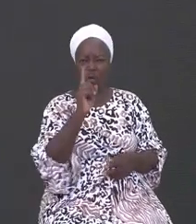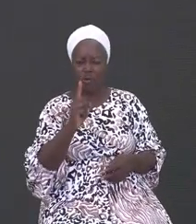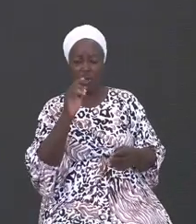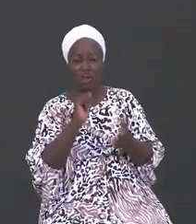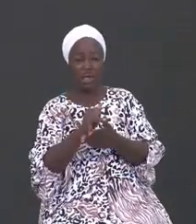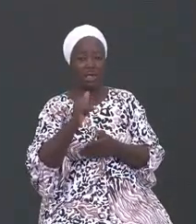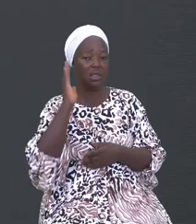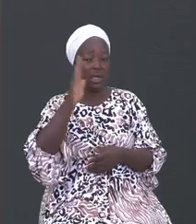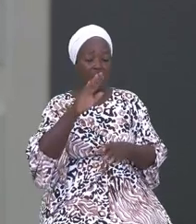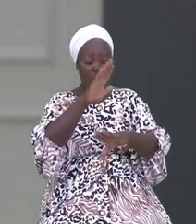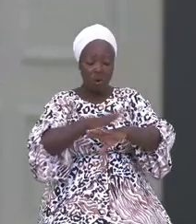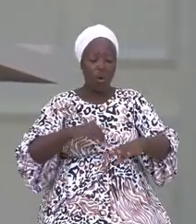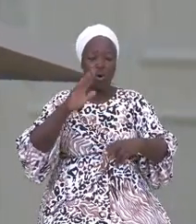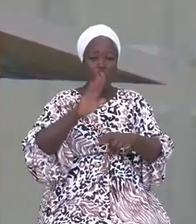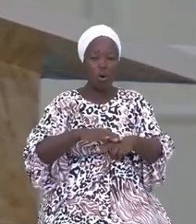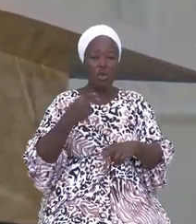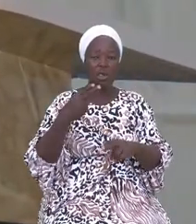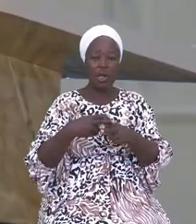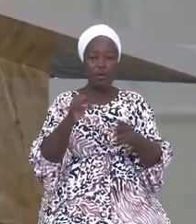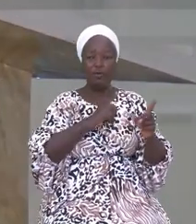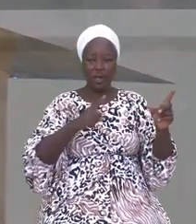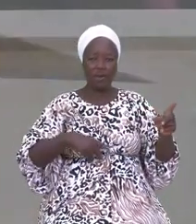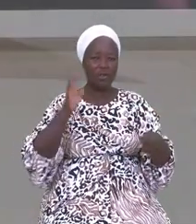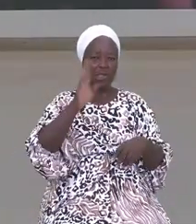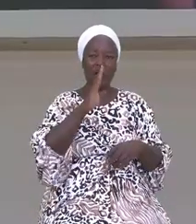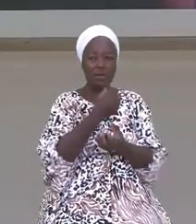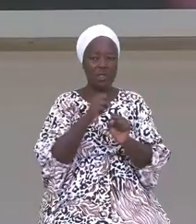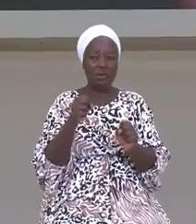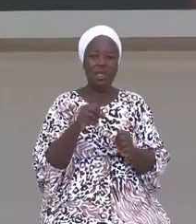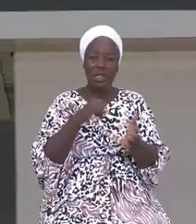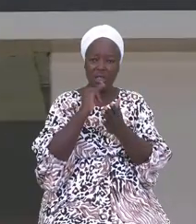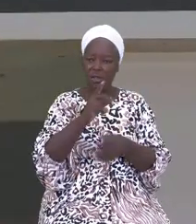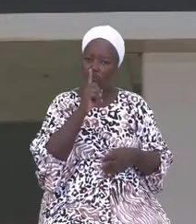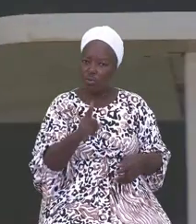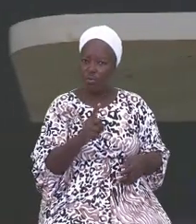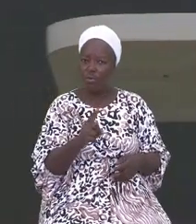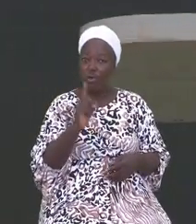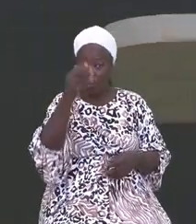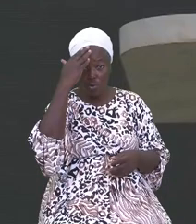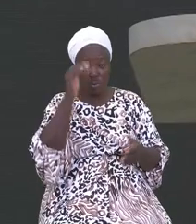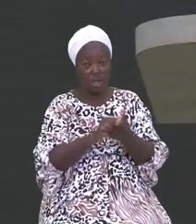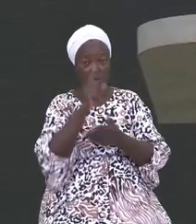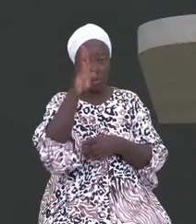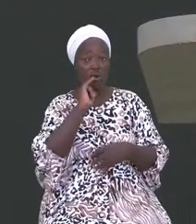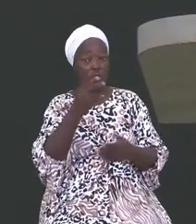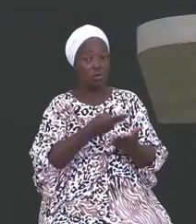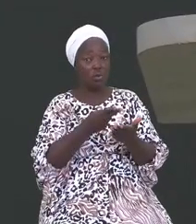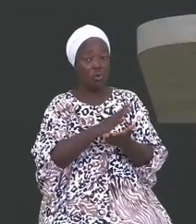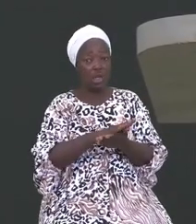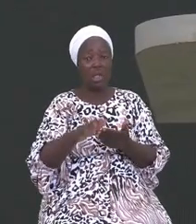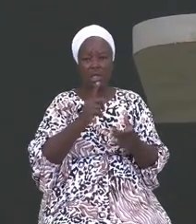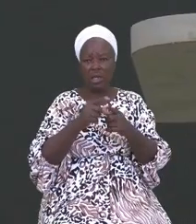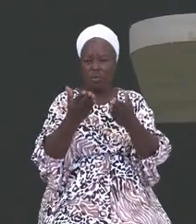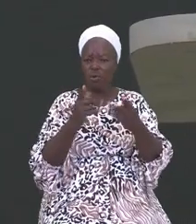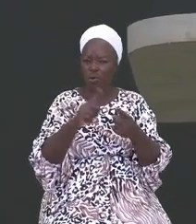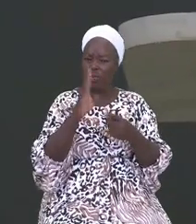call on the name of the Lord shall be saved. It's a fact. You know that God is holy and he wants you to be holy. That's